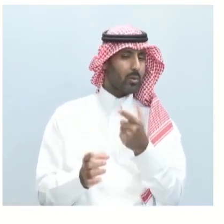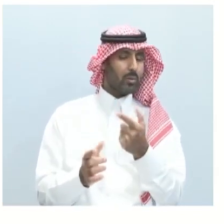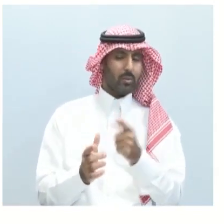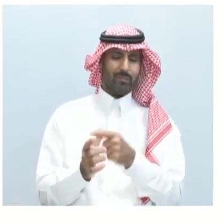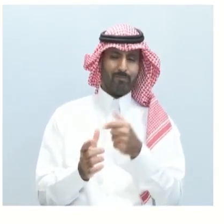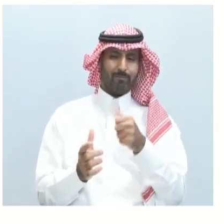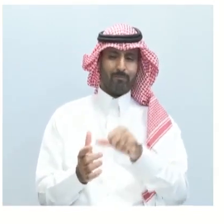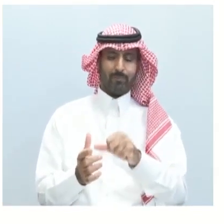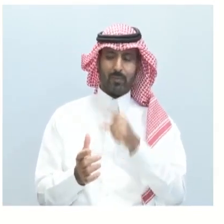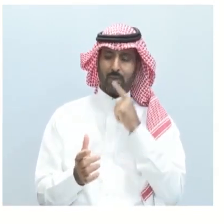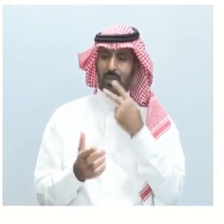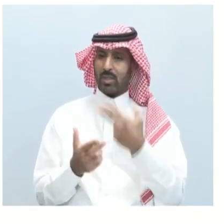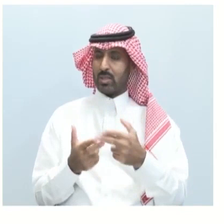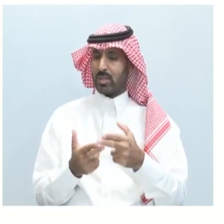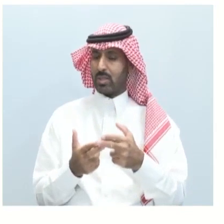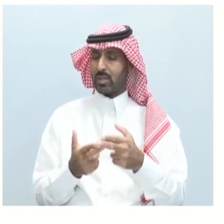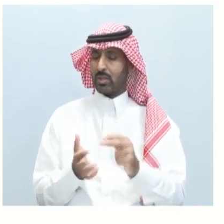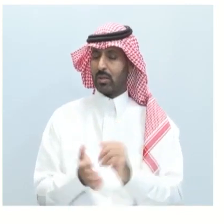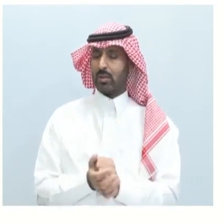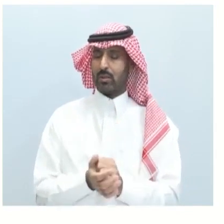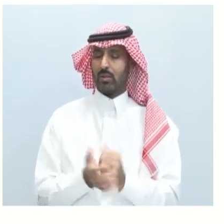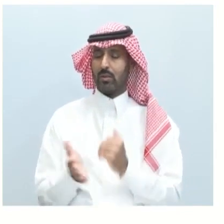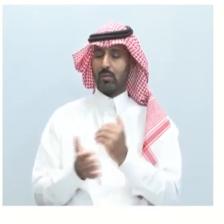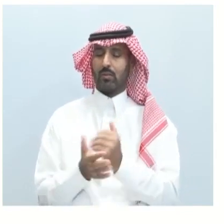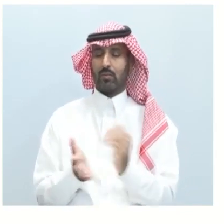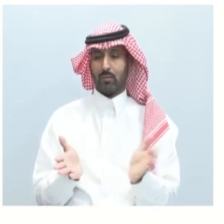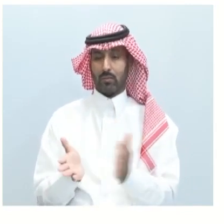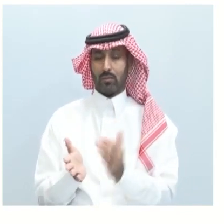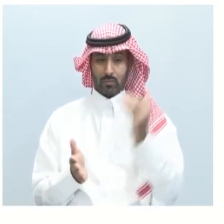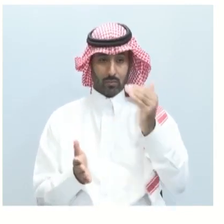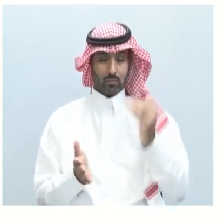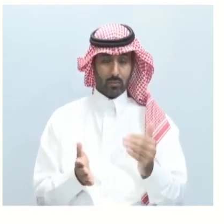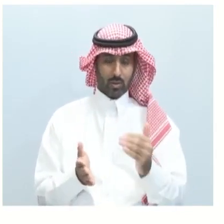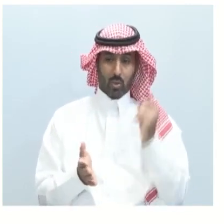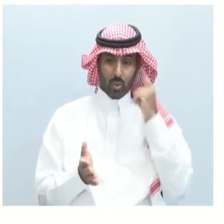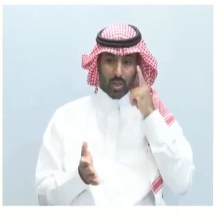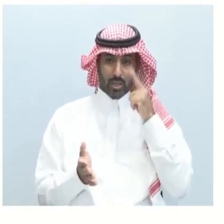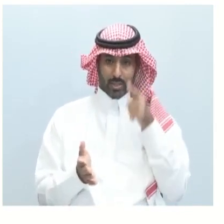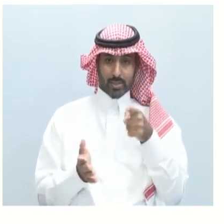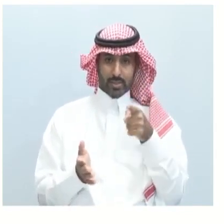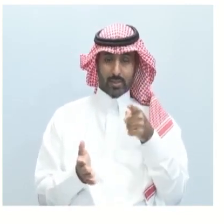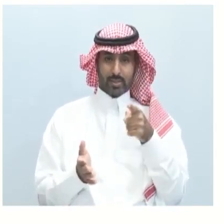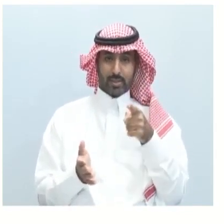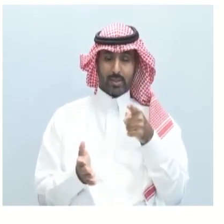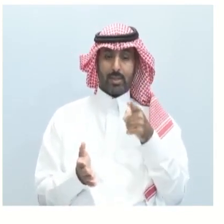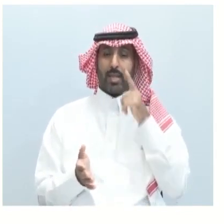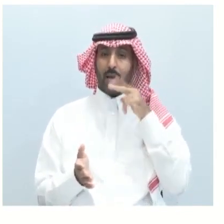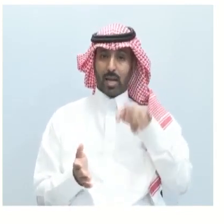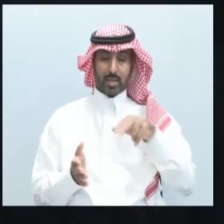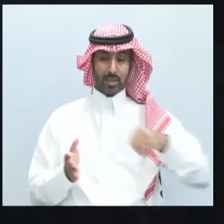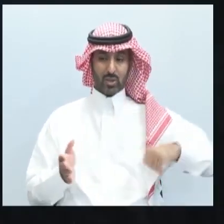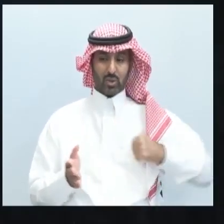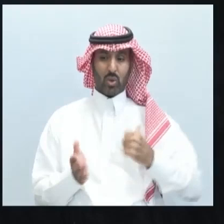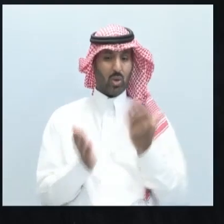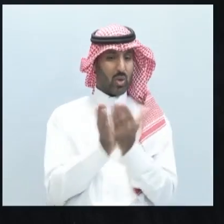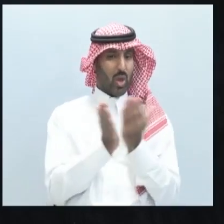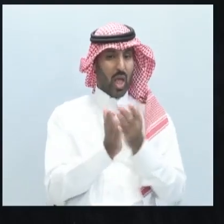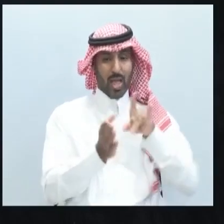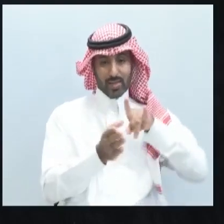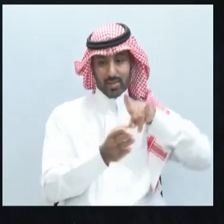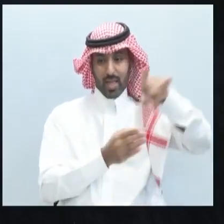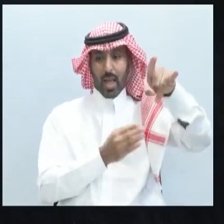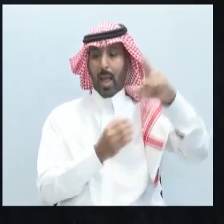what solution does Badr offer? Now here, we understand now that they are students who study in New